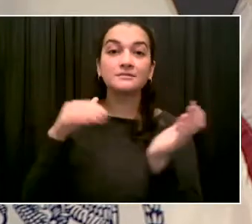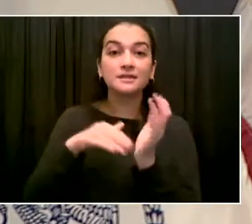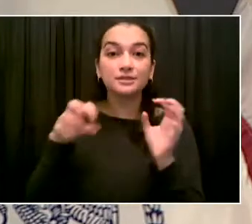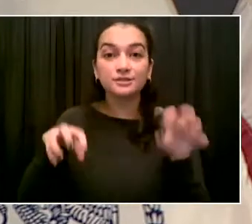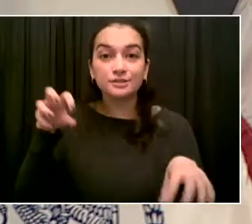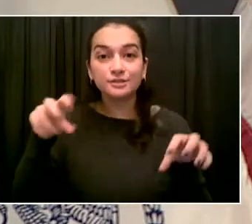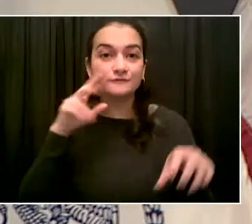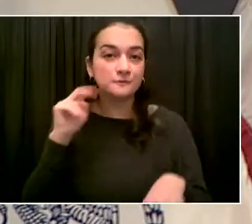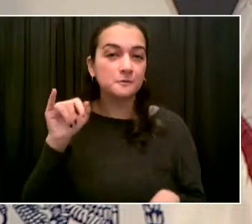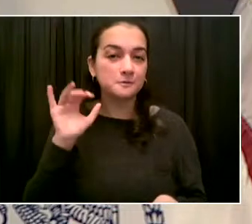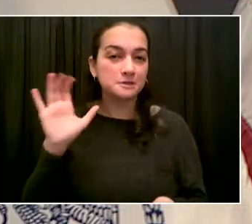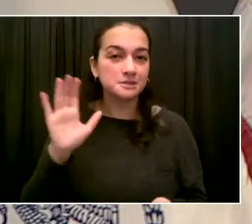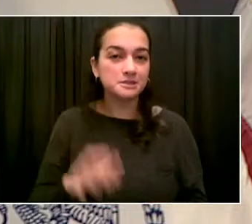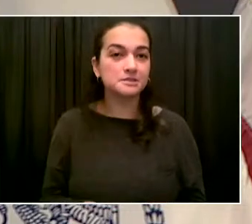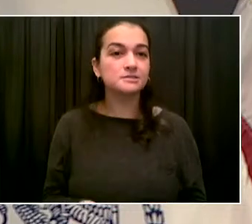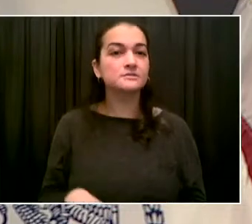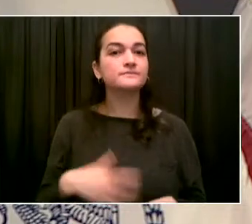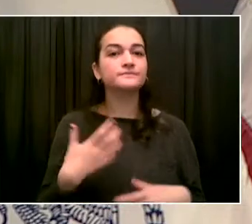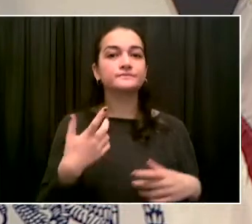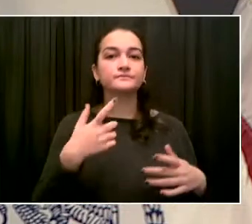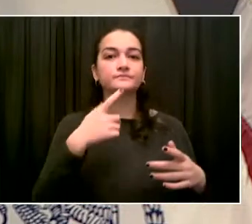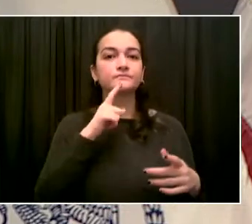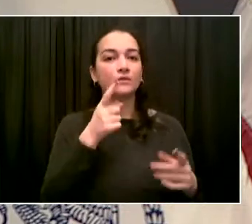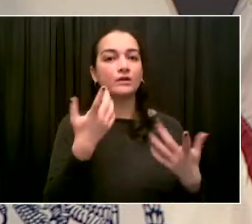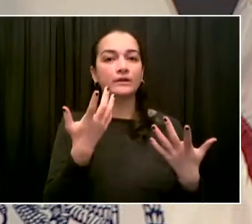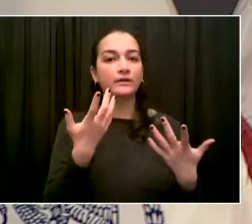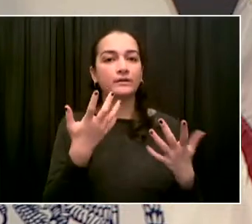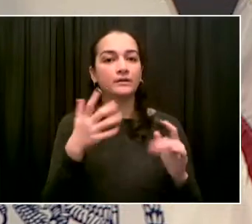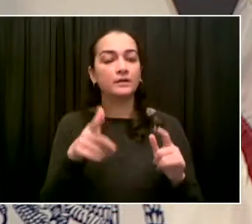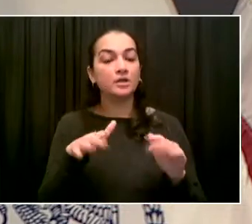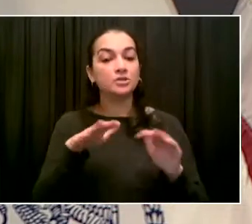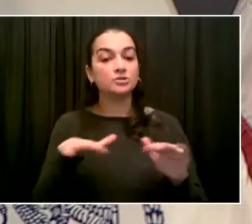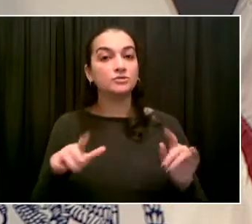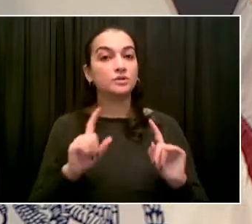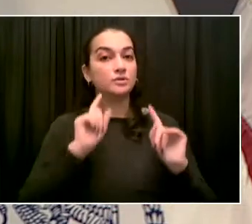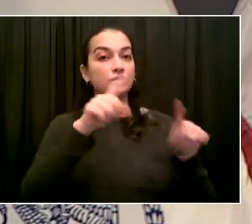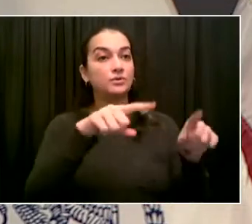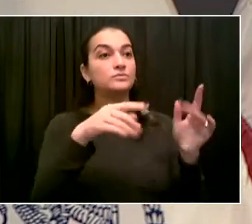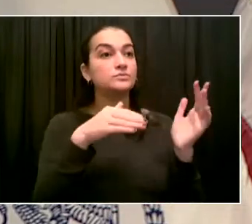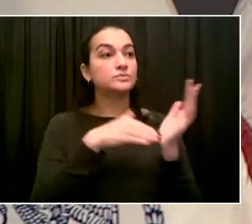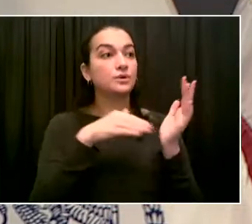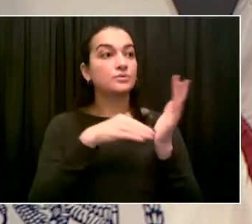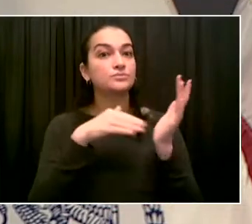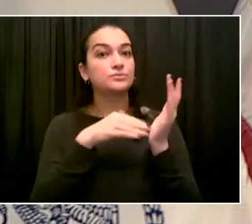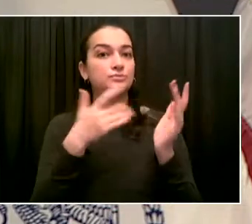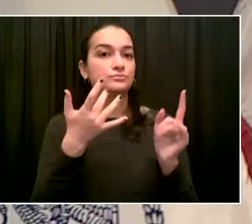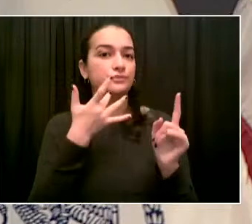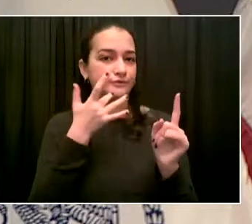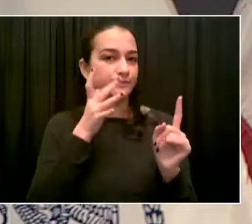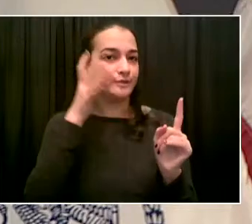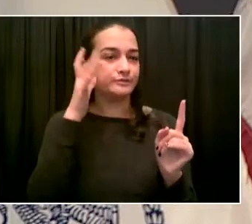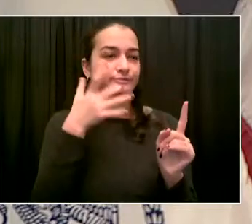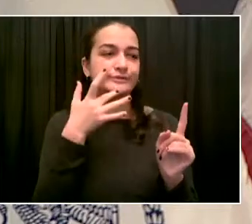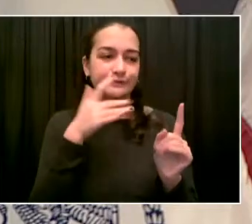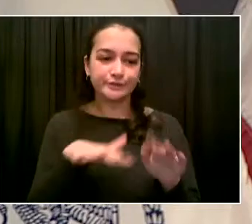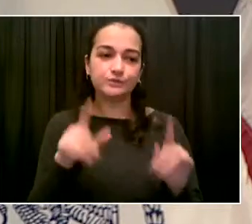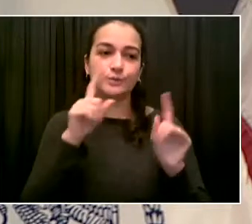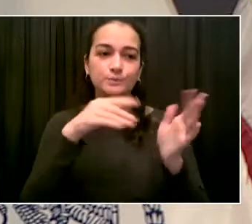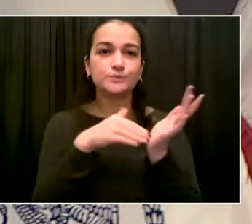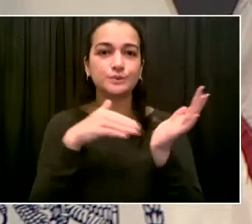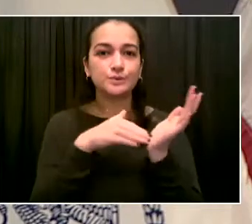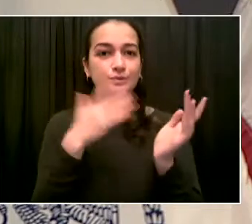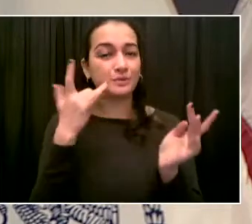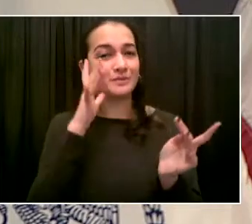family members. That's what's going to give comfort in moving forward. And I also think a lot of parents are going to want to bring their child to the